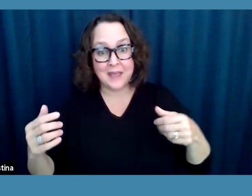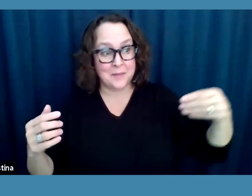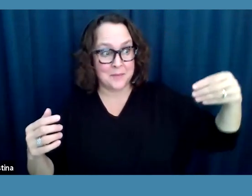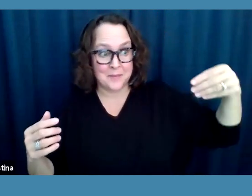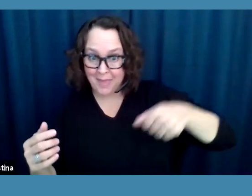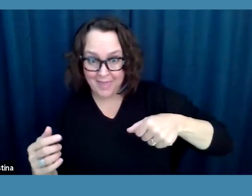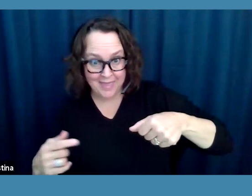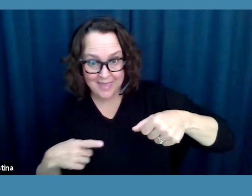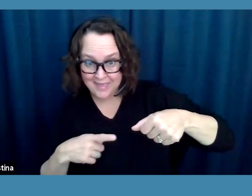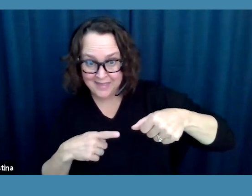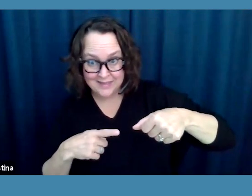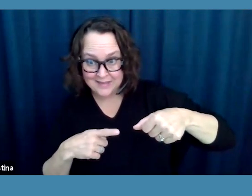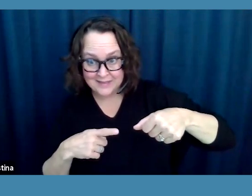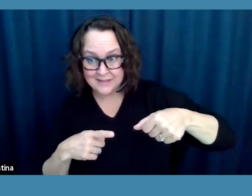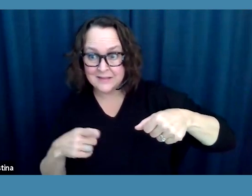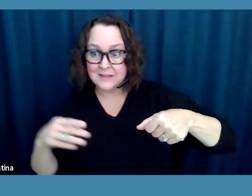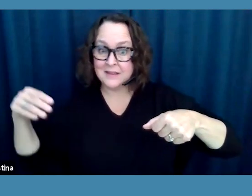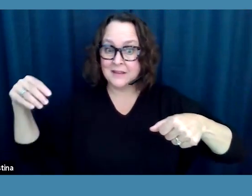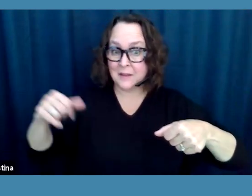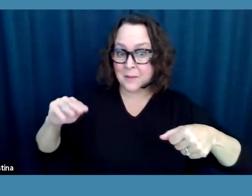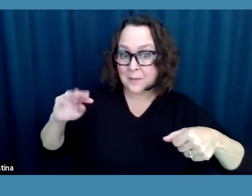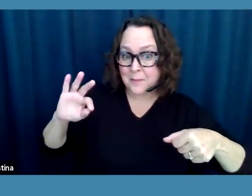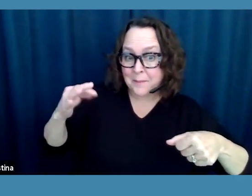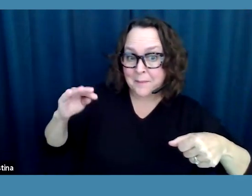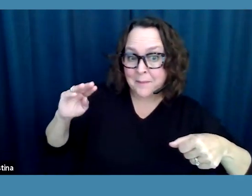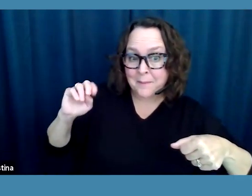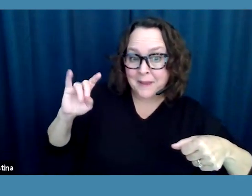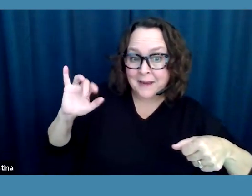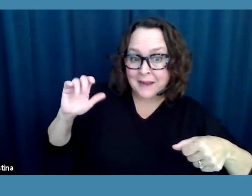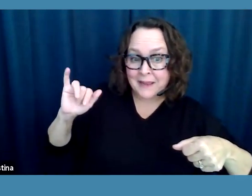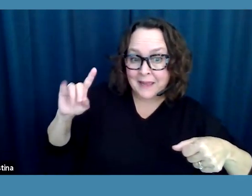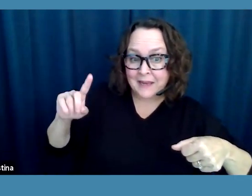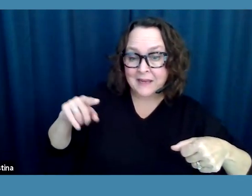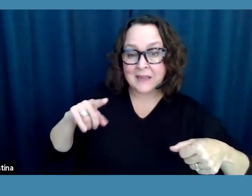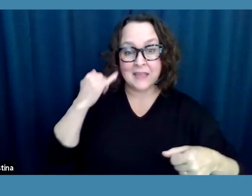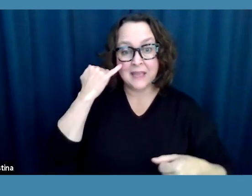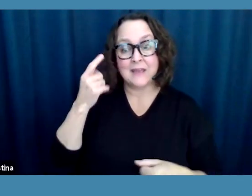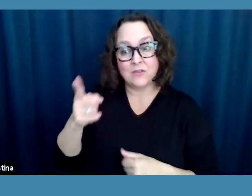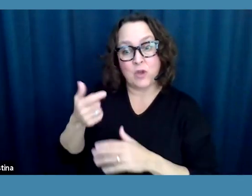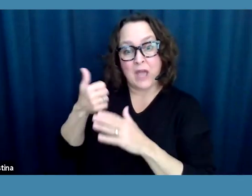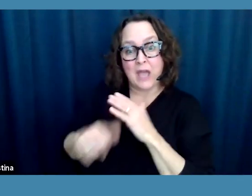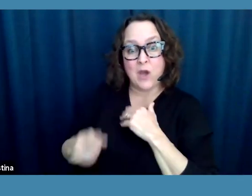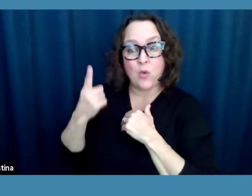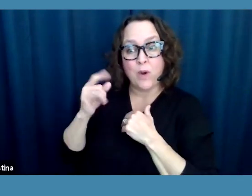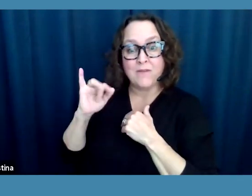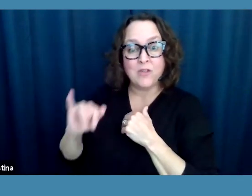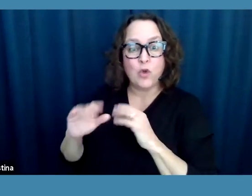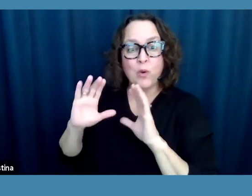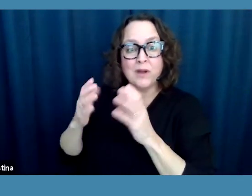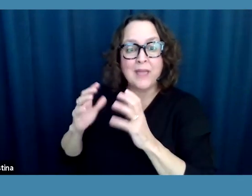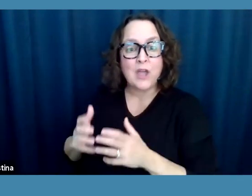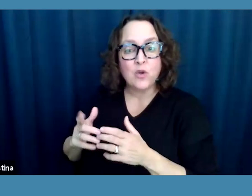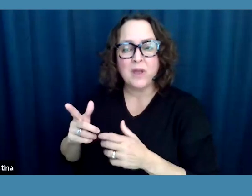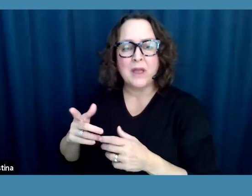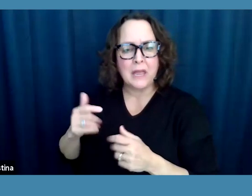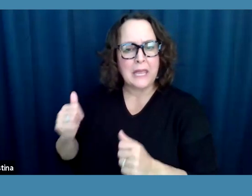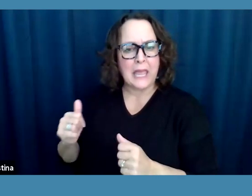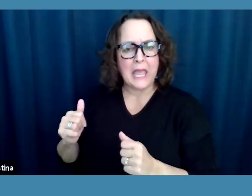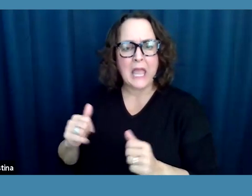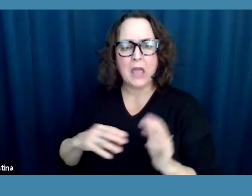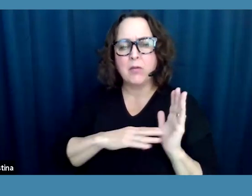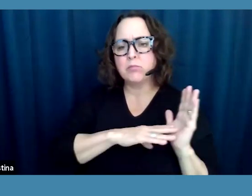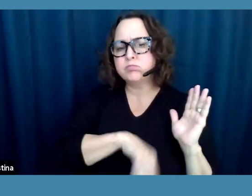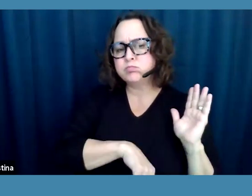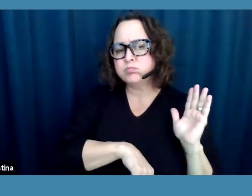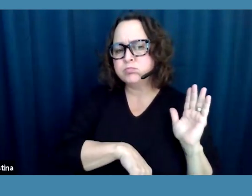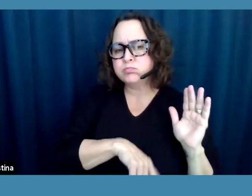care and would just be covered by Medicaid, if you're in one of the limited categories that's allowed to opt out of managed care, I